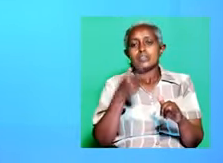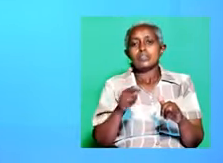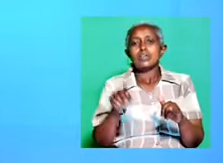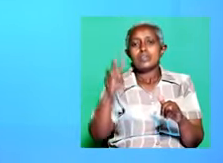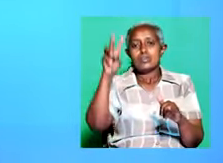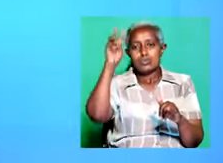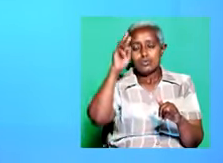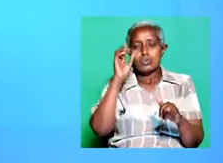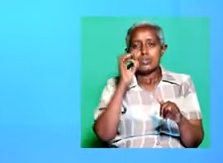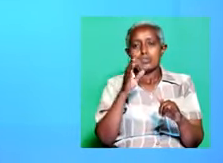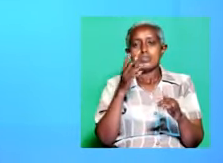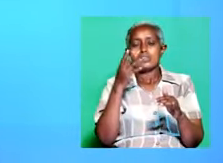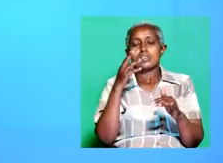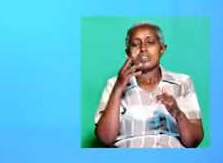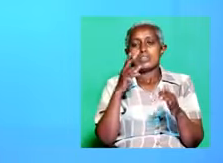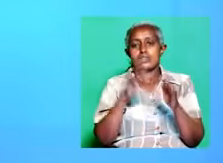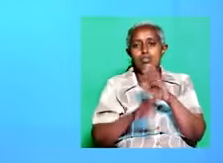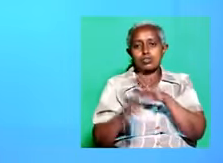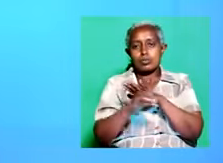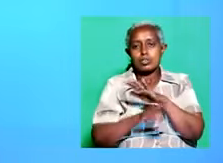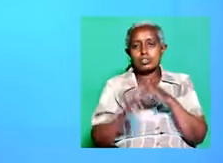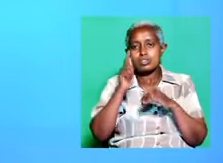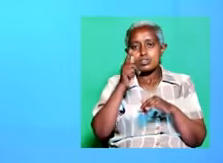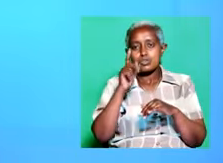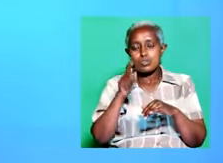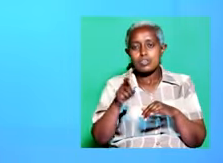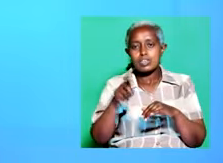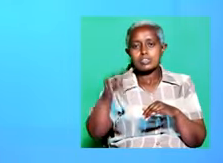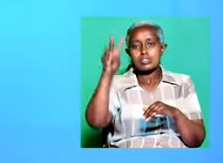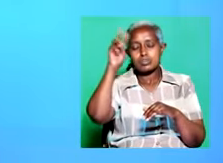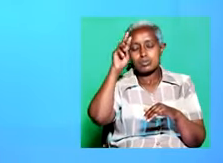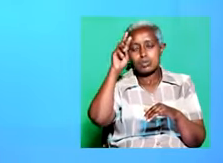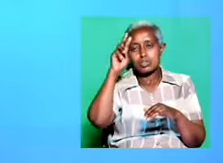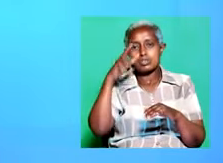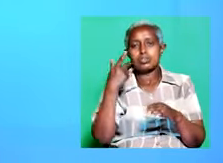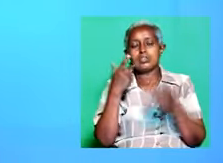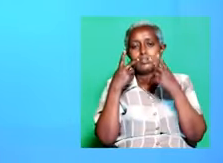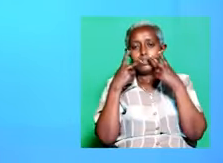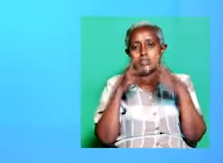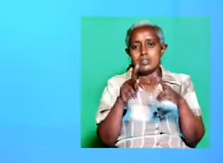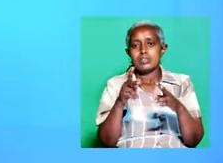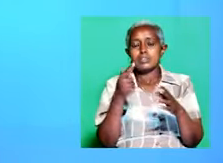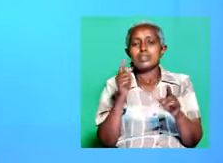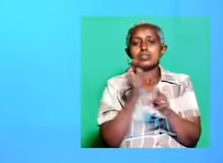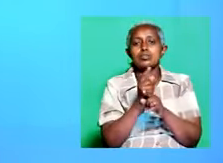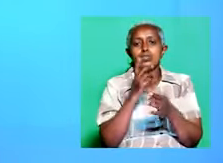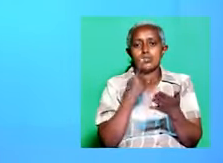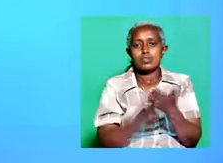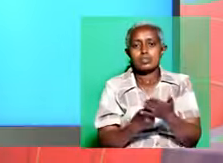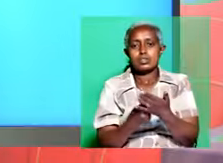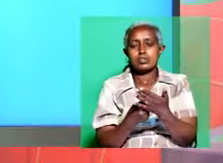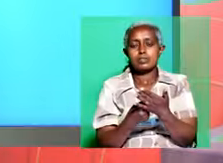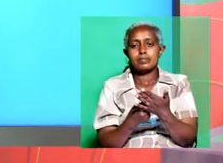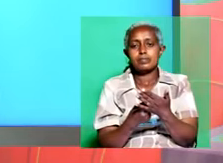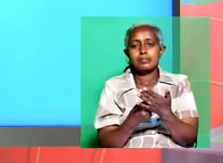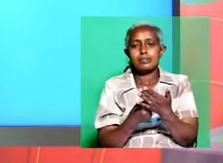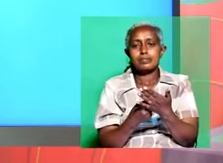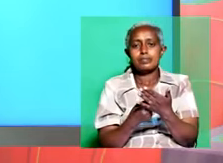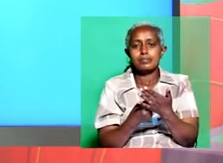square of the denominator, g of x squared. Now let's see the proof of this.